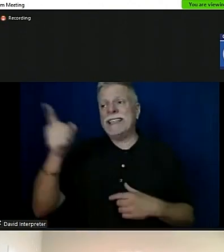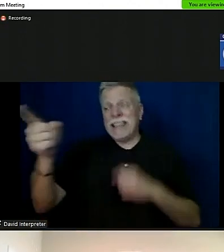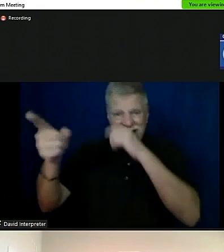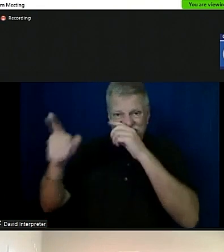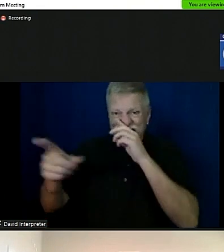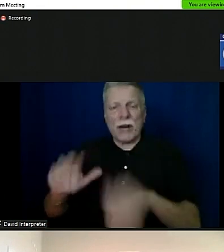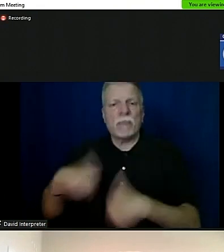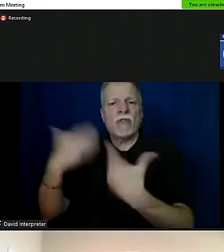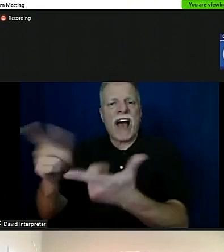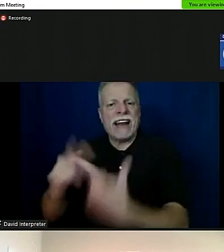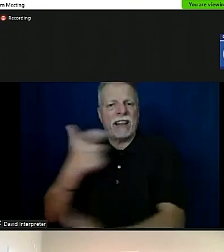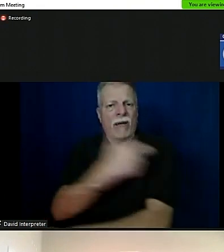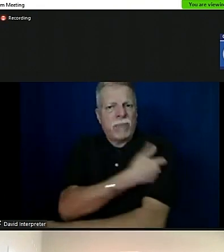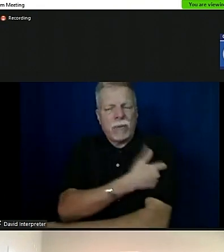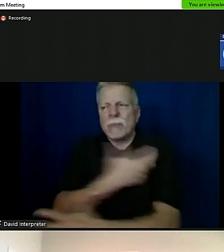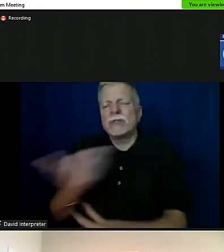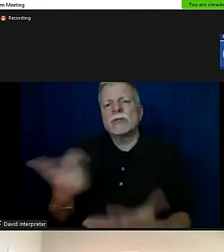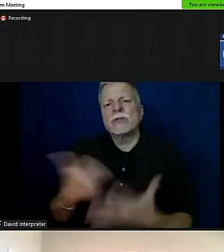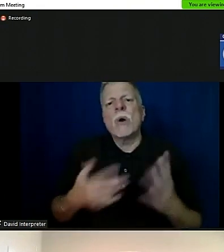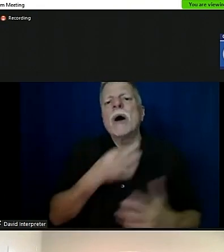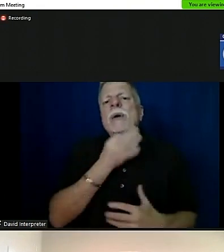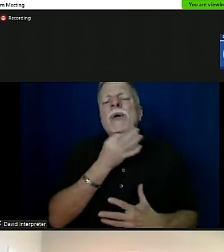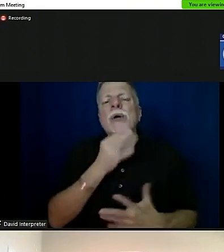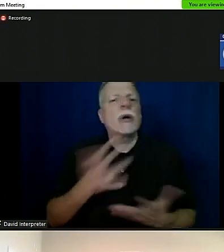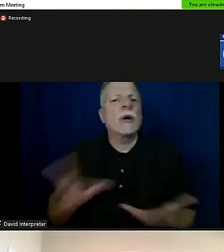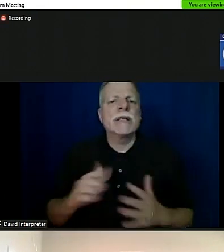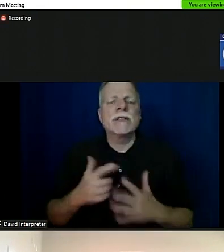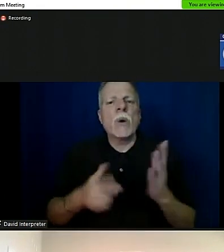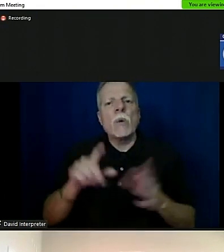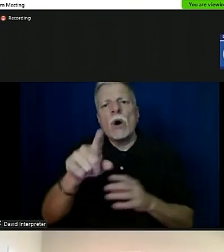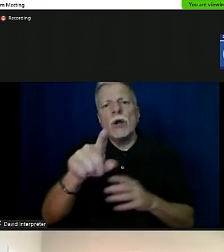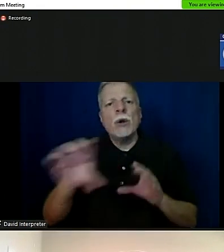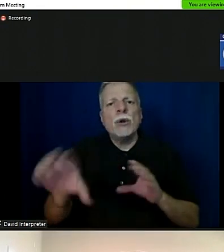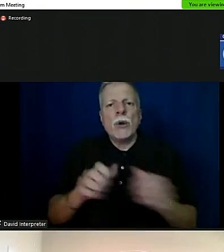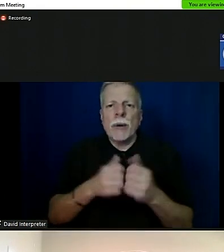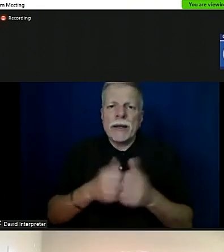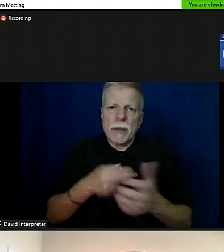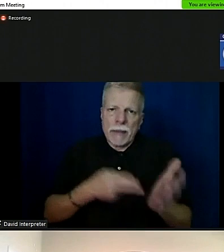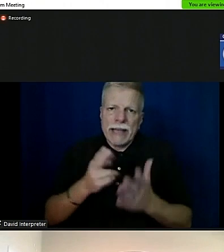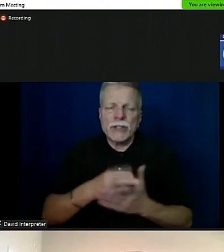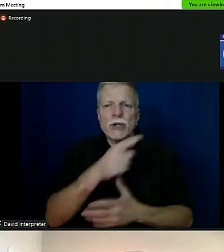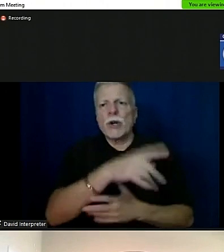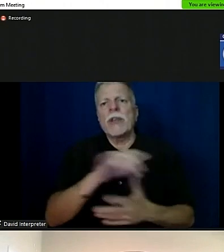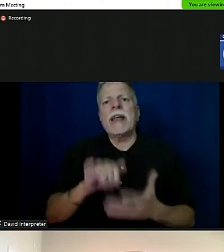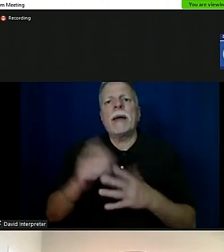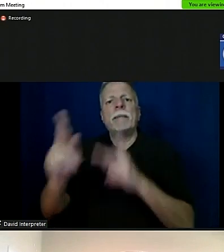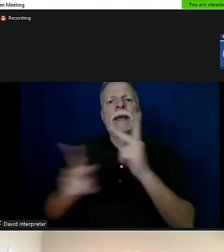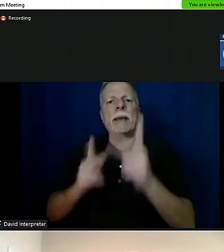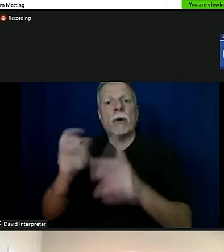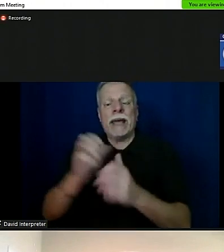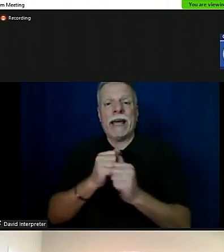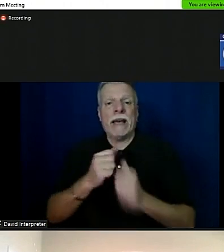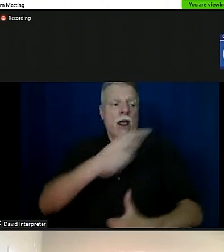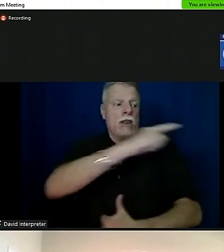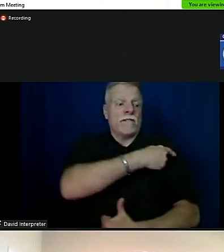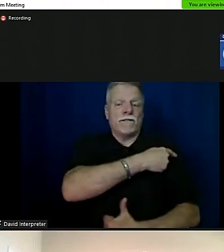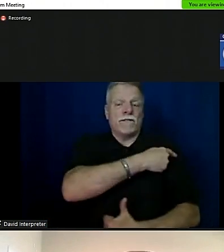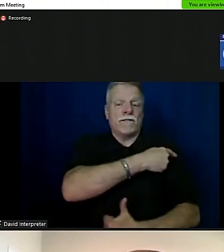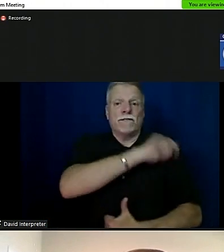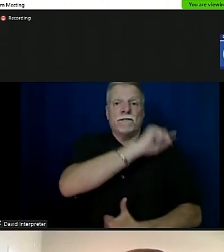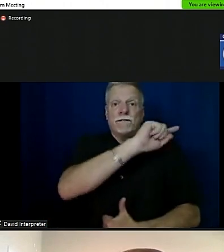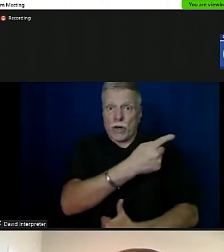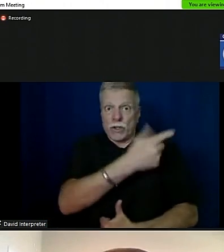is, what are you guys doing to hold those companies accountable to make sure that folks are getting the vaccines as